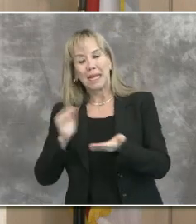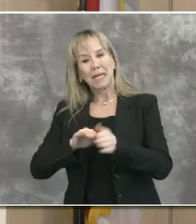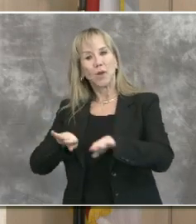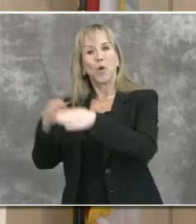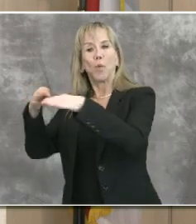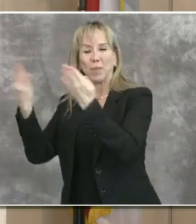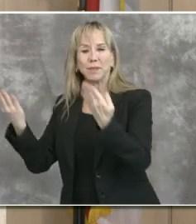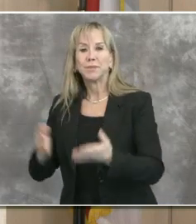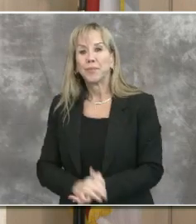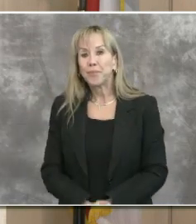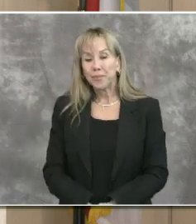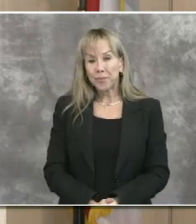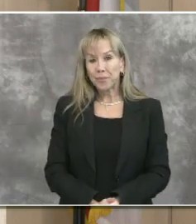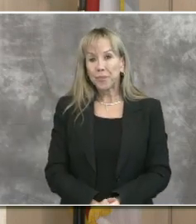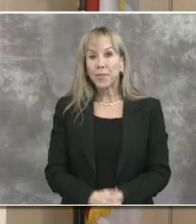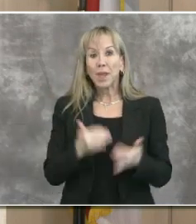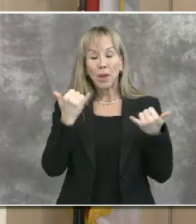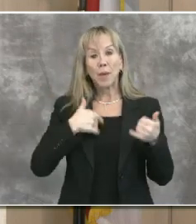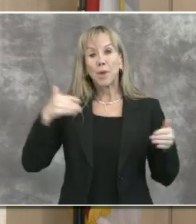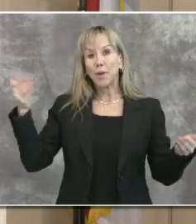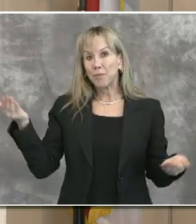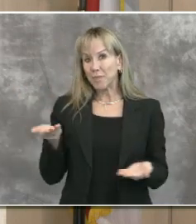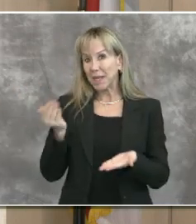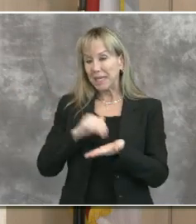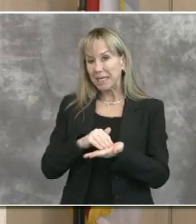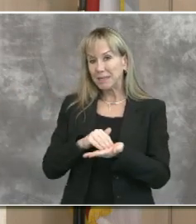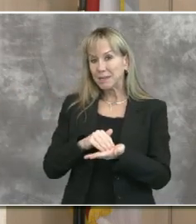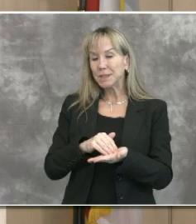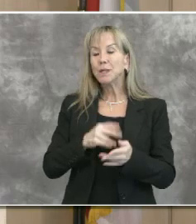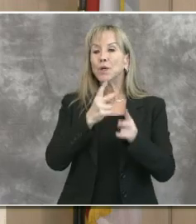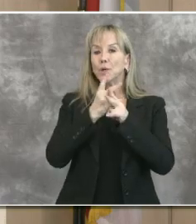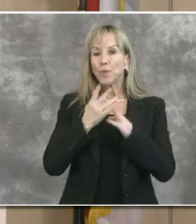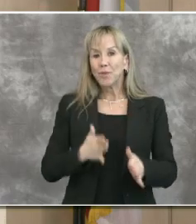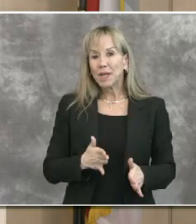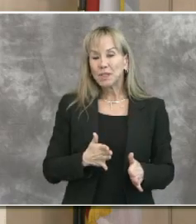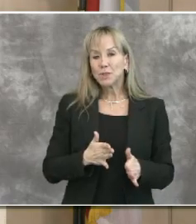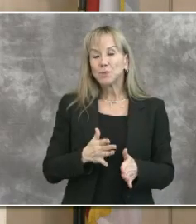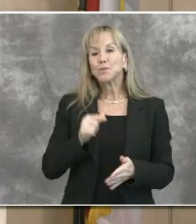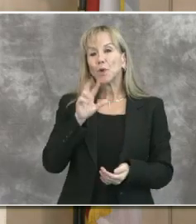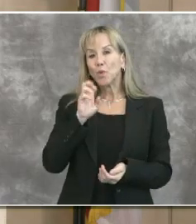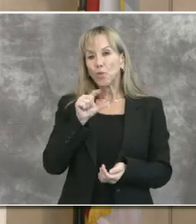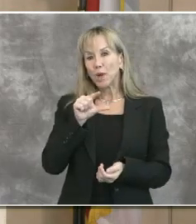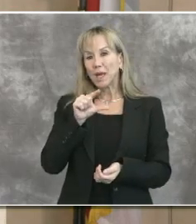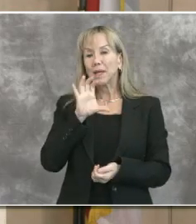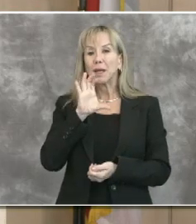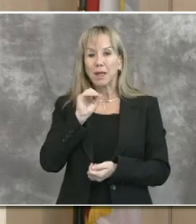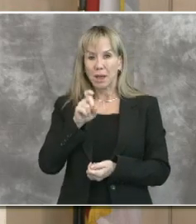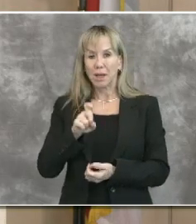soon. So now I would like to welcome back to the podium Supervisor Greg Cox.